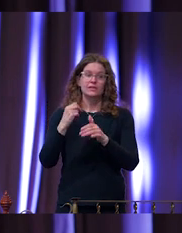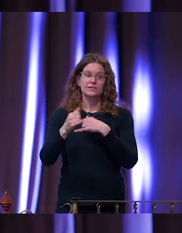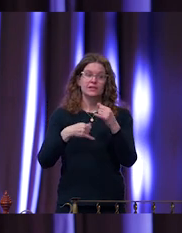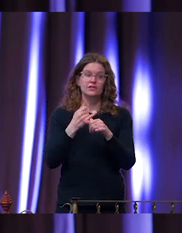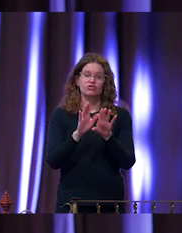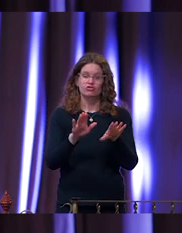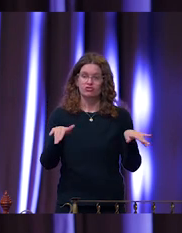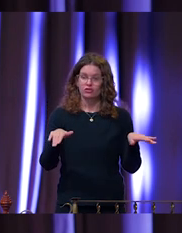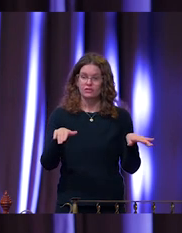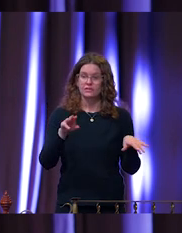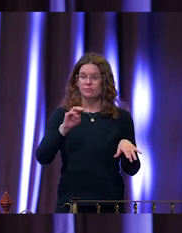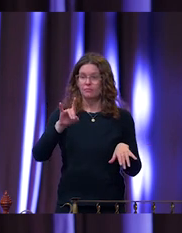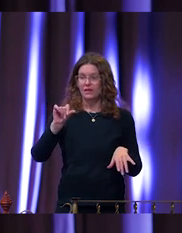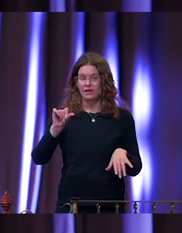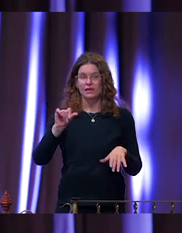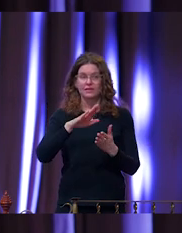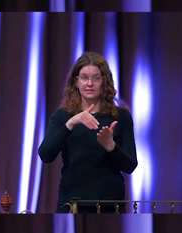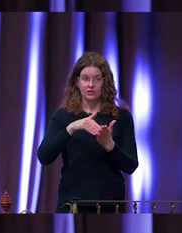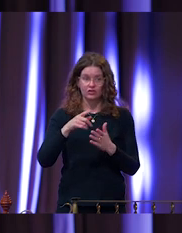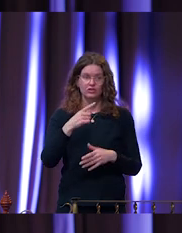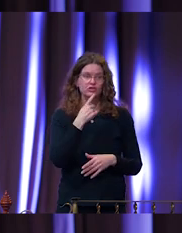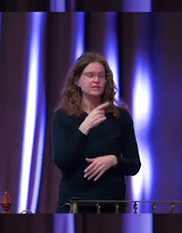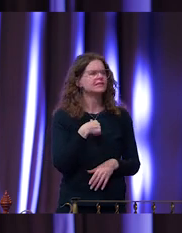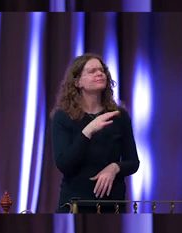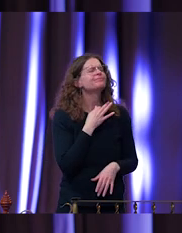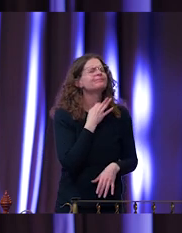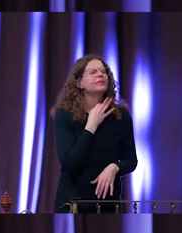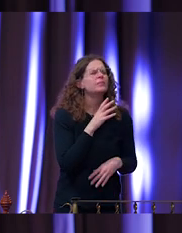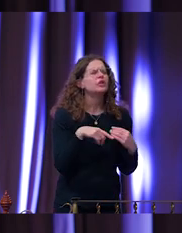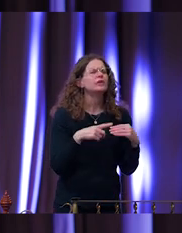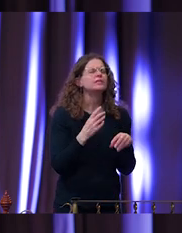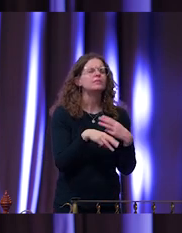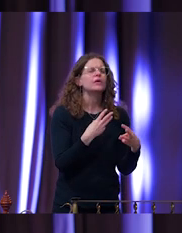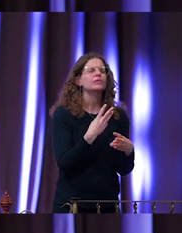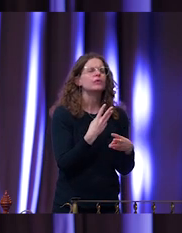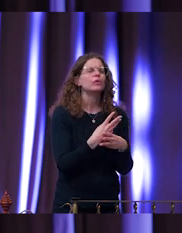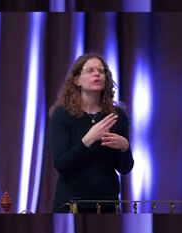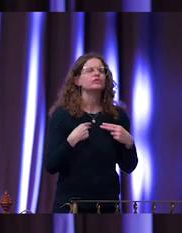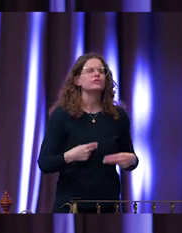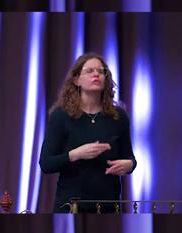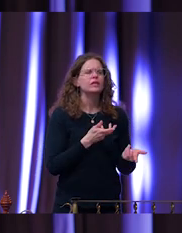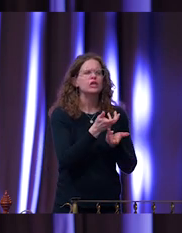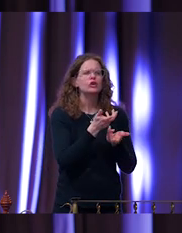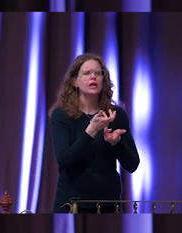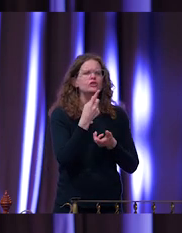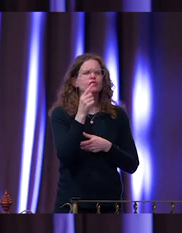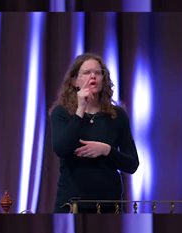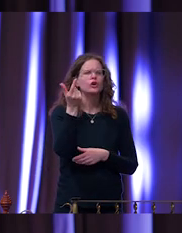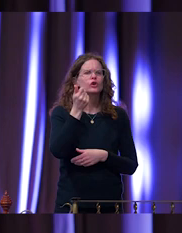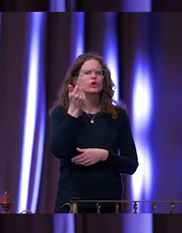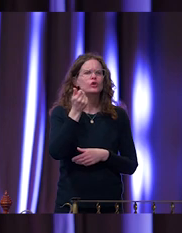Media Center. Nicole says, I'm very curious about the role that human interaction will play in grant making with all